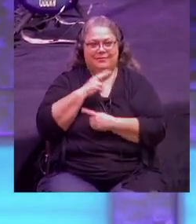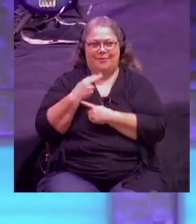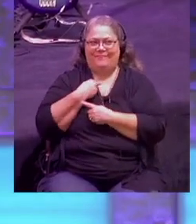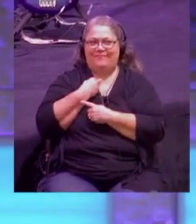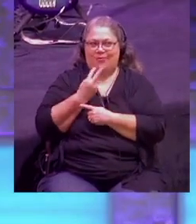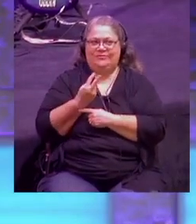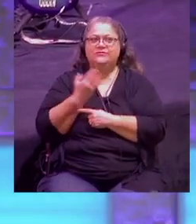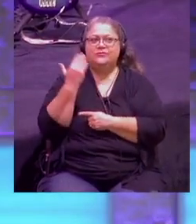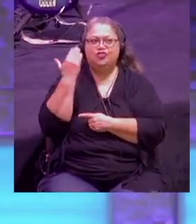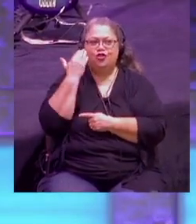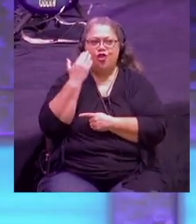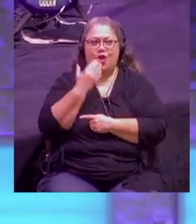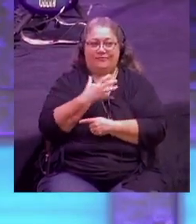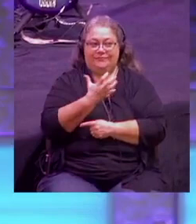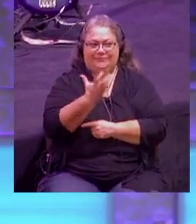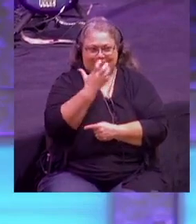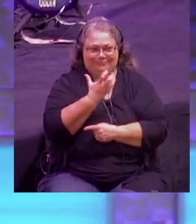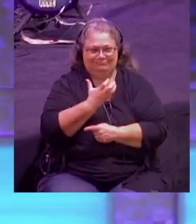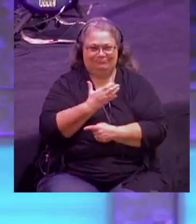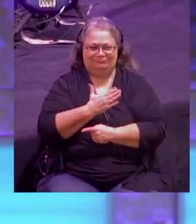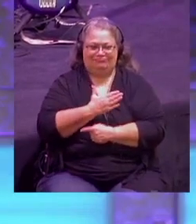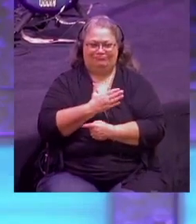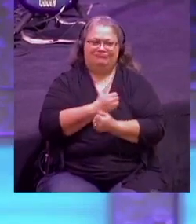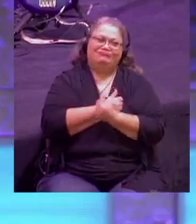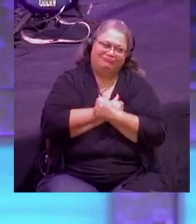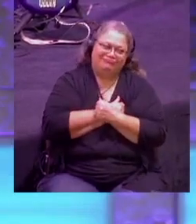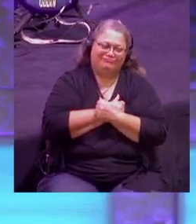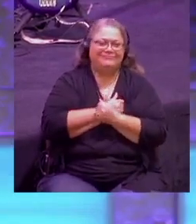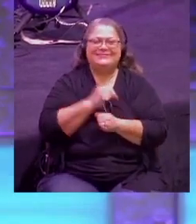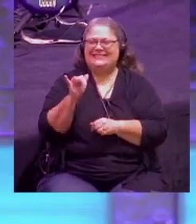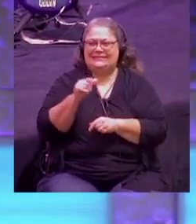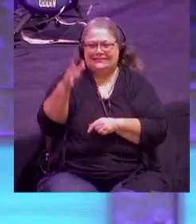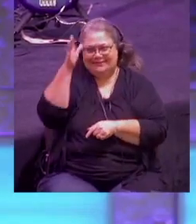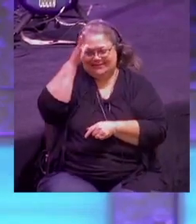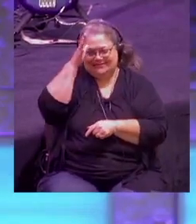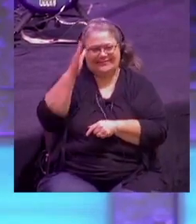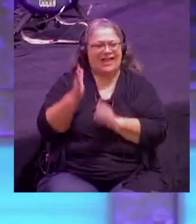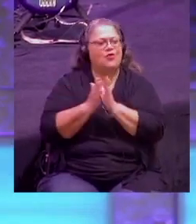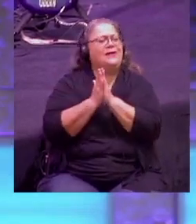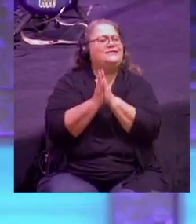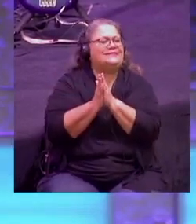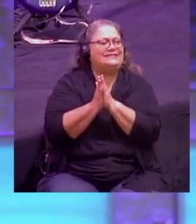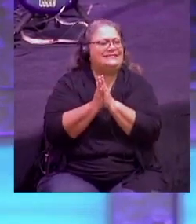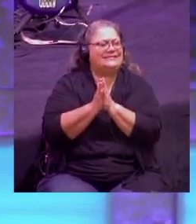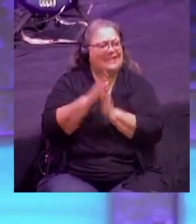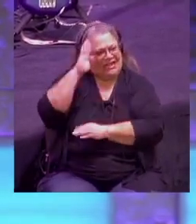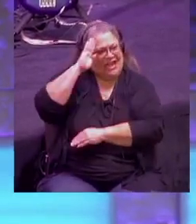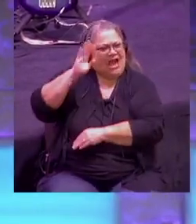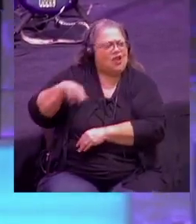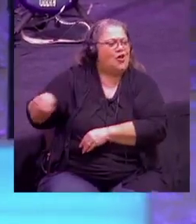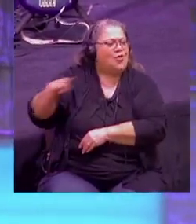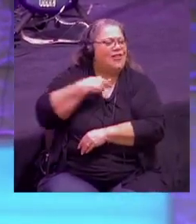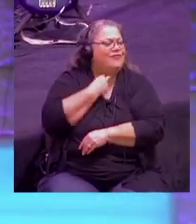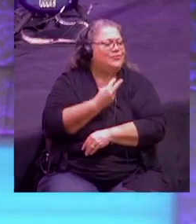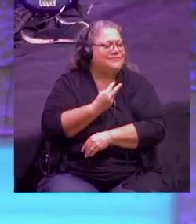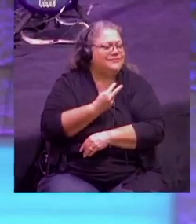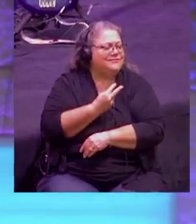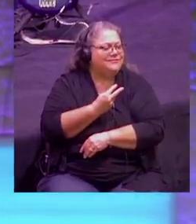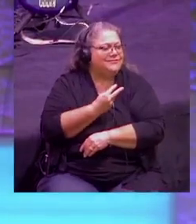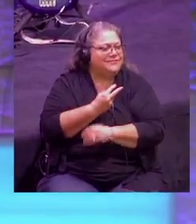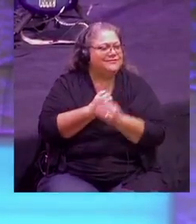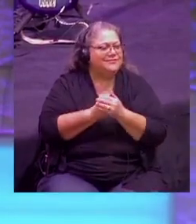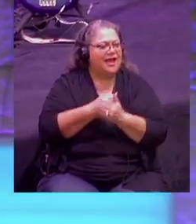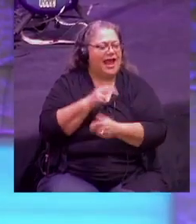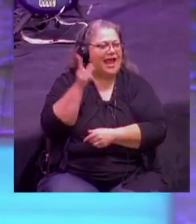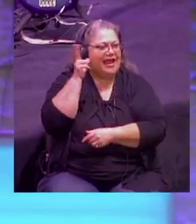There was an intimacy. Same thing with my dad. There's an intimacy. I know their voice. I can hear one